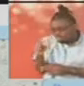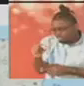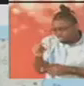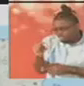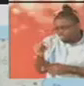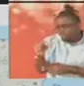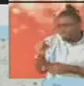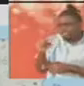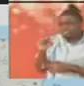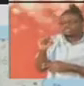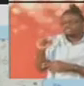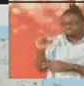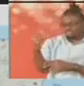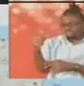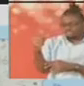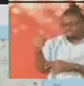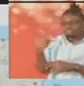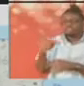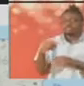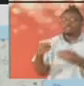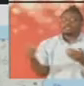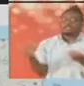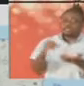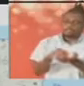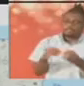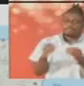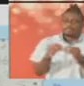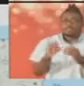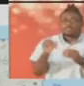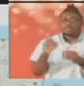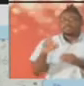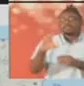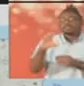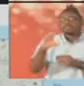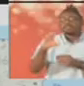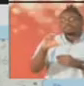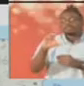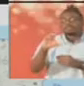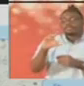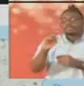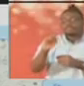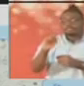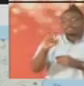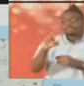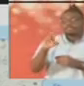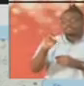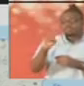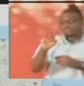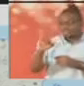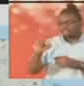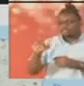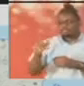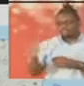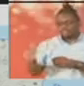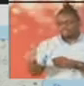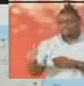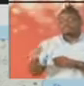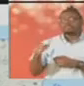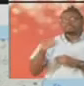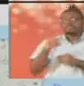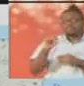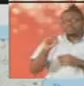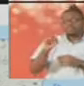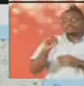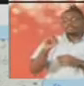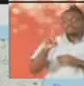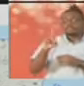in Caroni and Victoria, again represented by the bar charts. Just to point out that these are point maps, so in